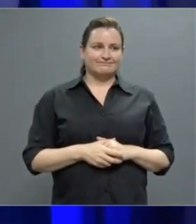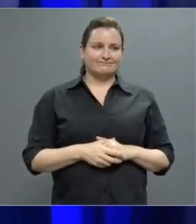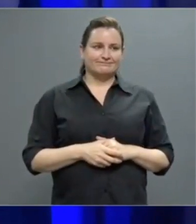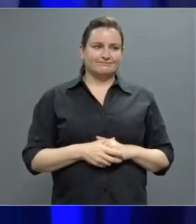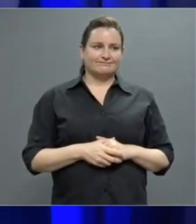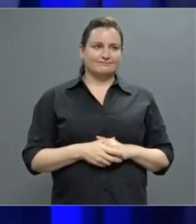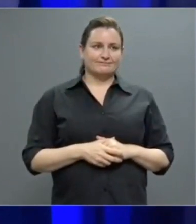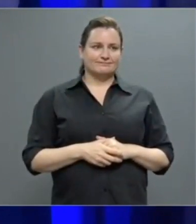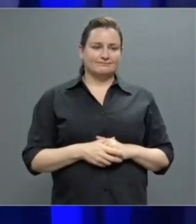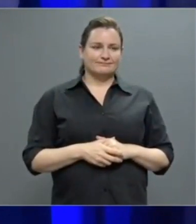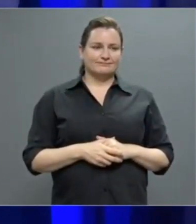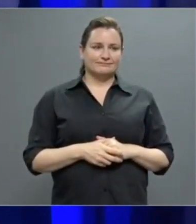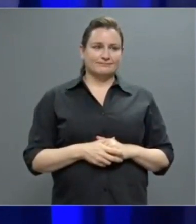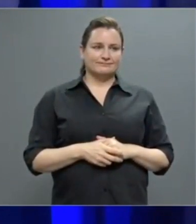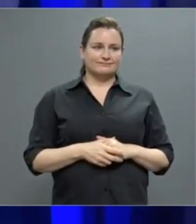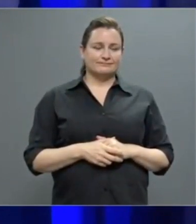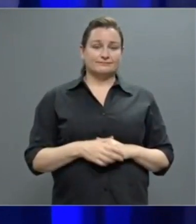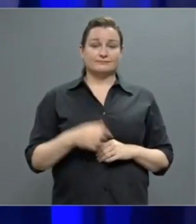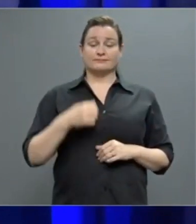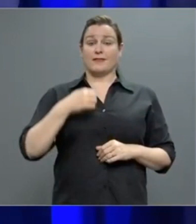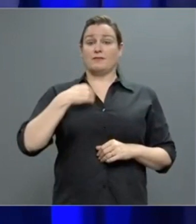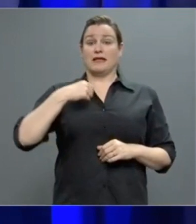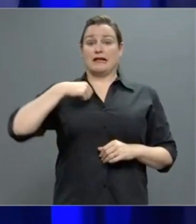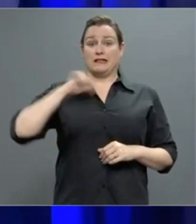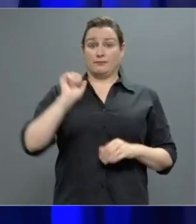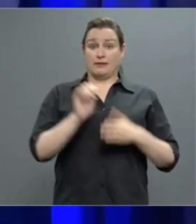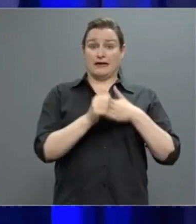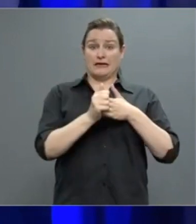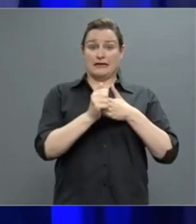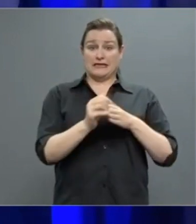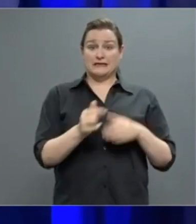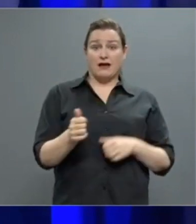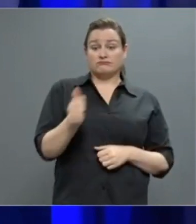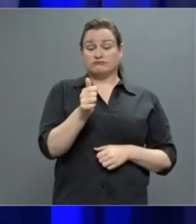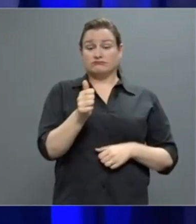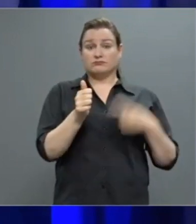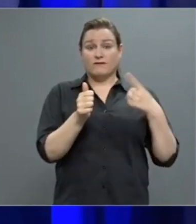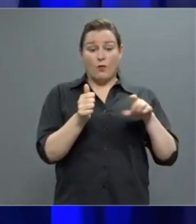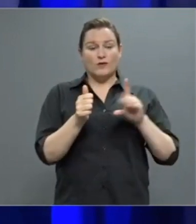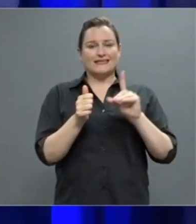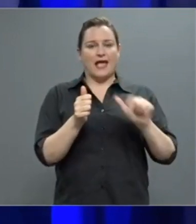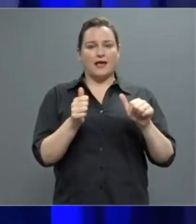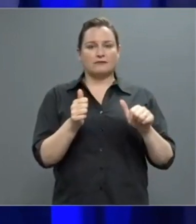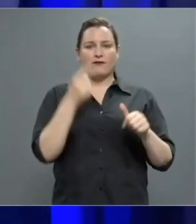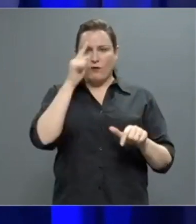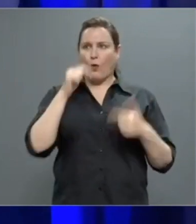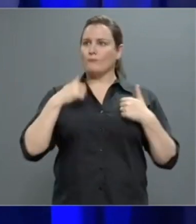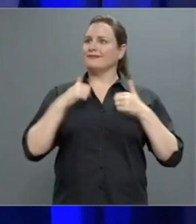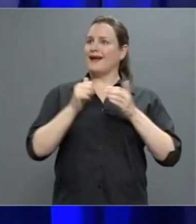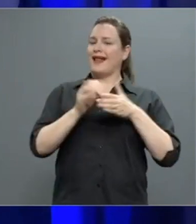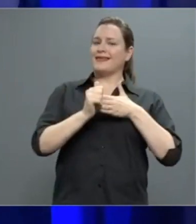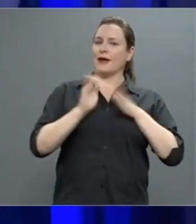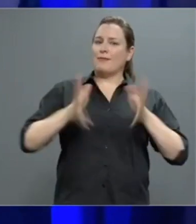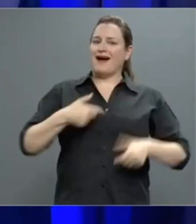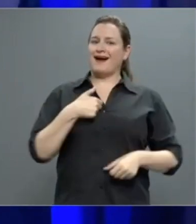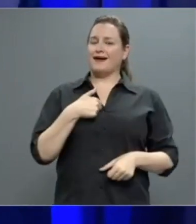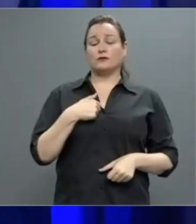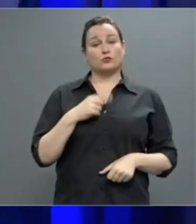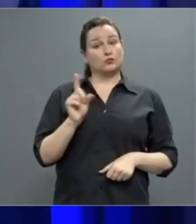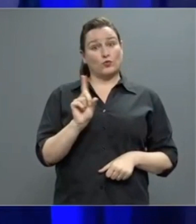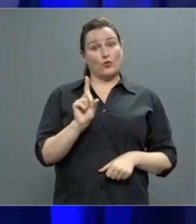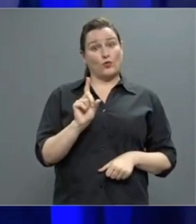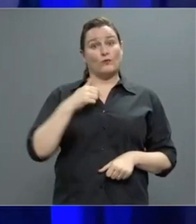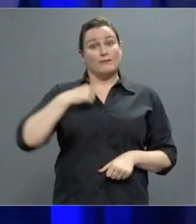I did not run to become the leader of this party for its own sake. I'm here today because I want to take the DA to